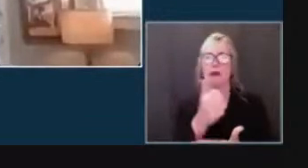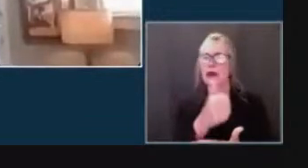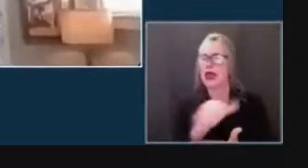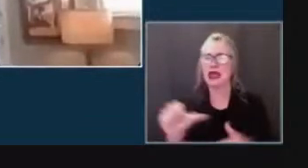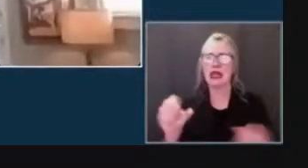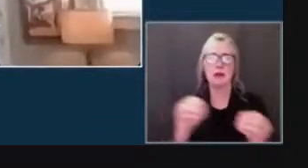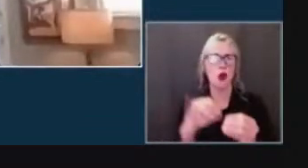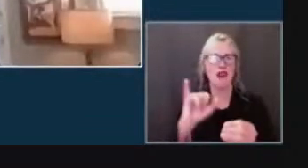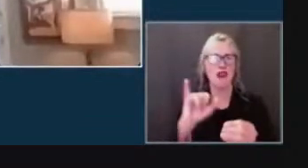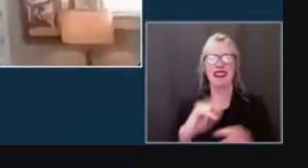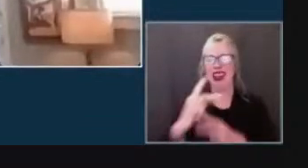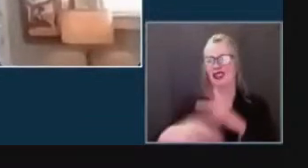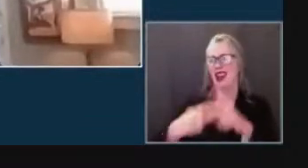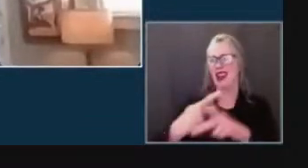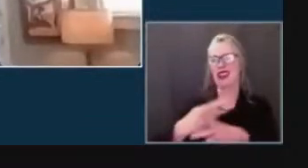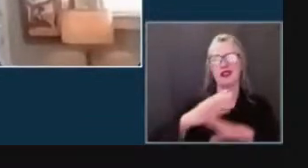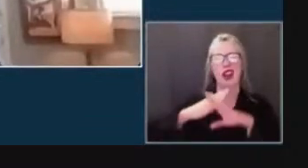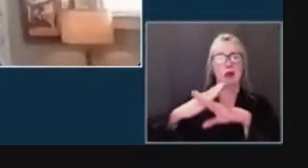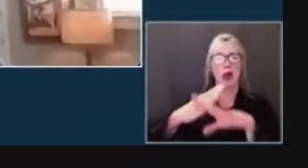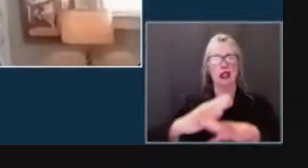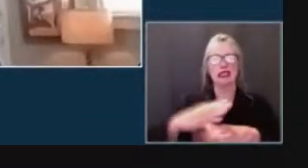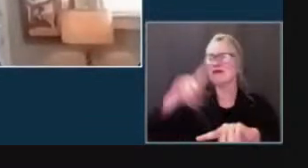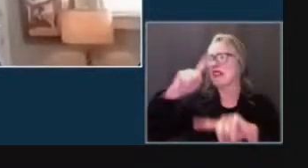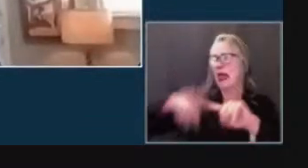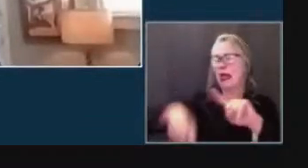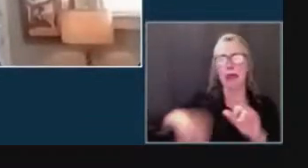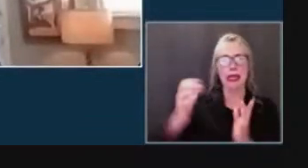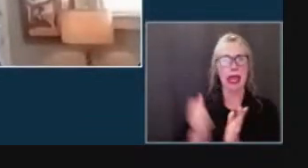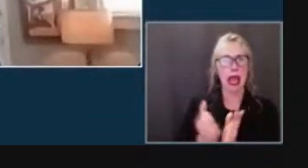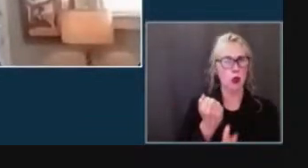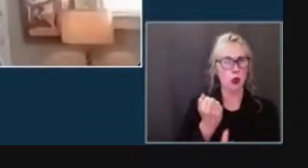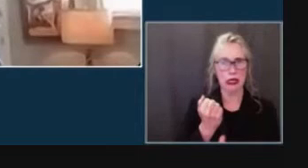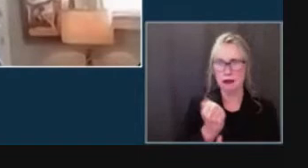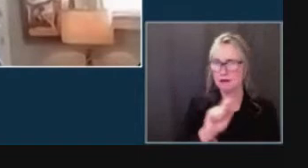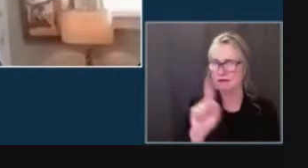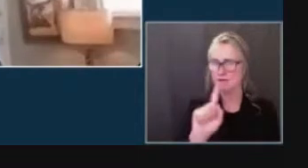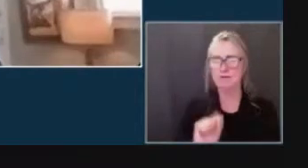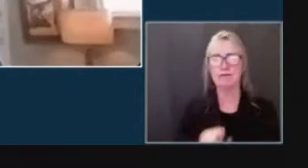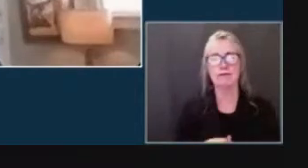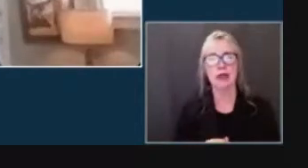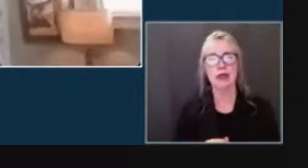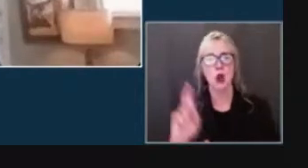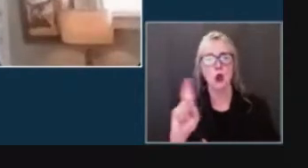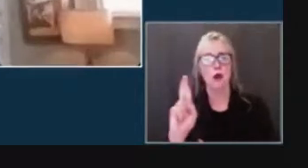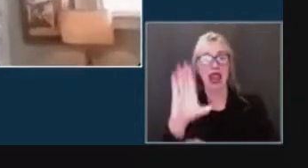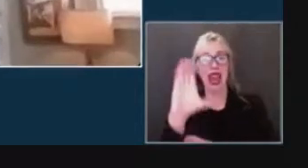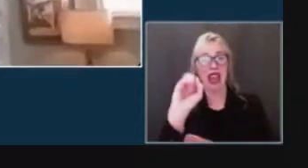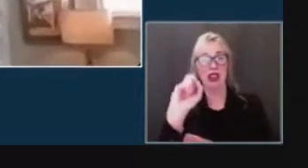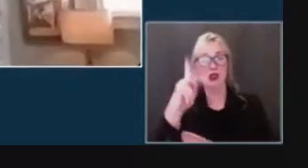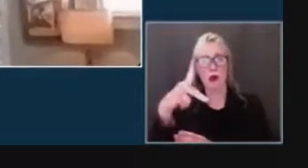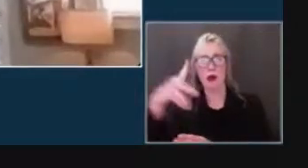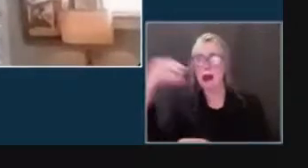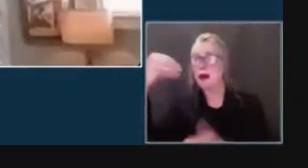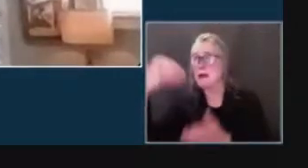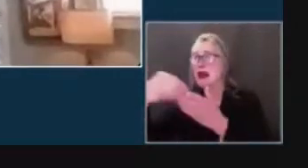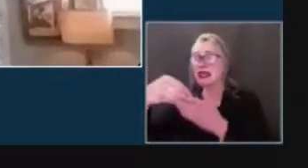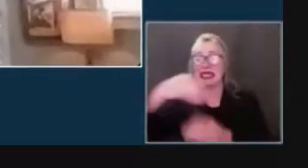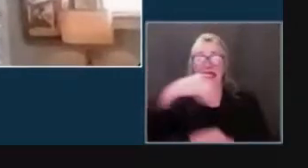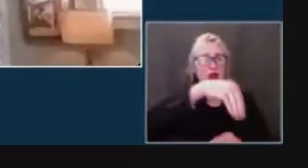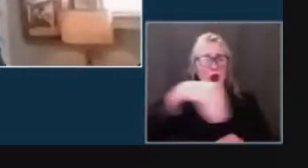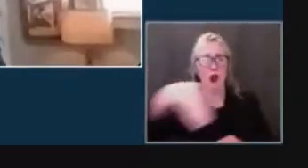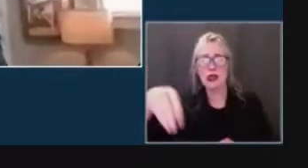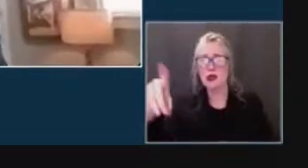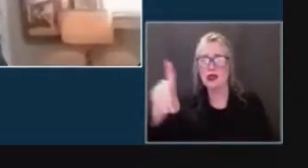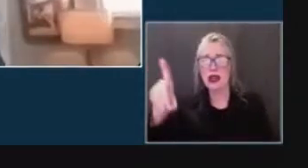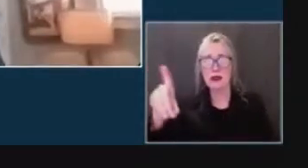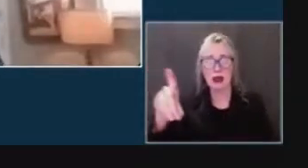Now they know they can't win with Republicans only. This means corporate money is going to Democratic members, and